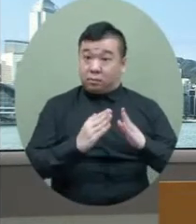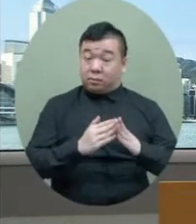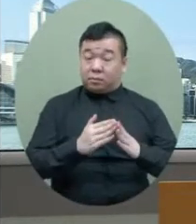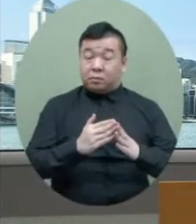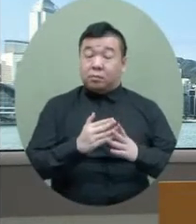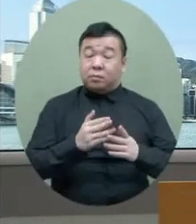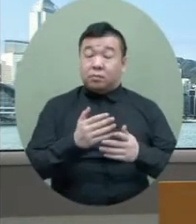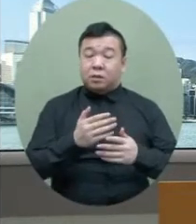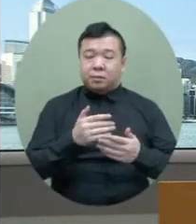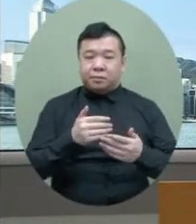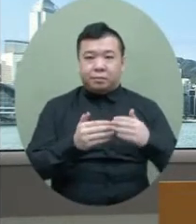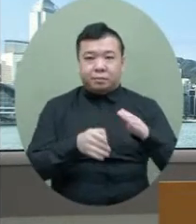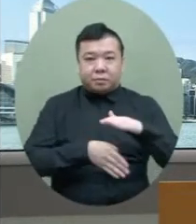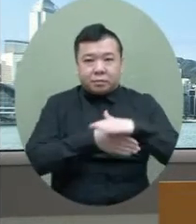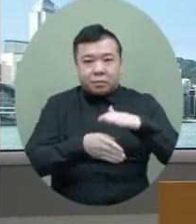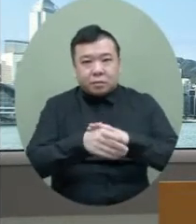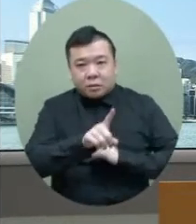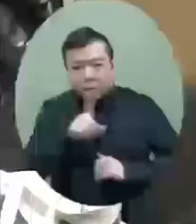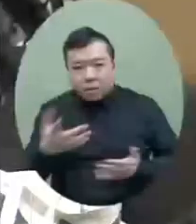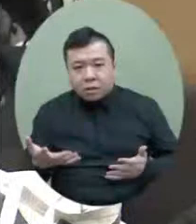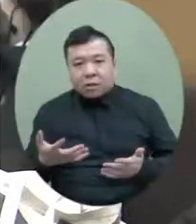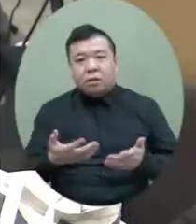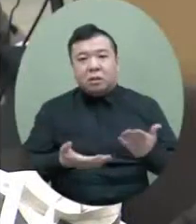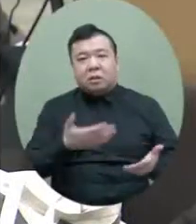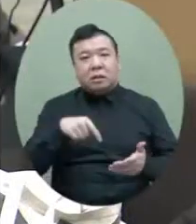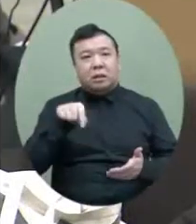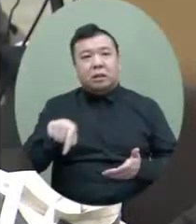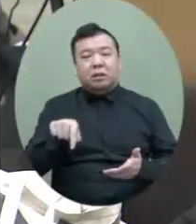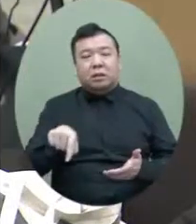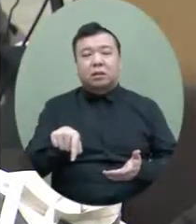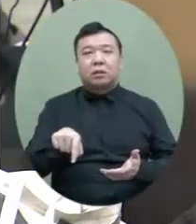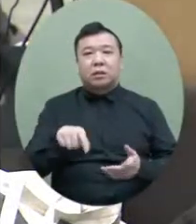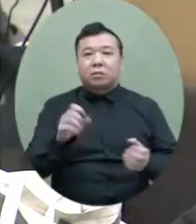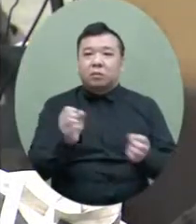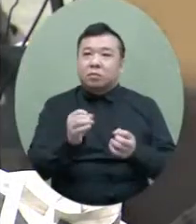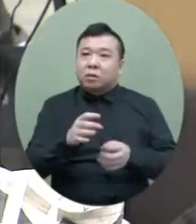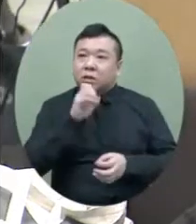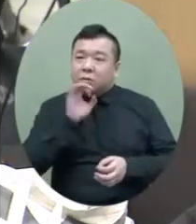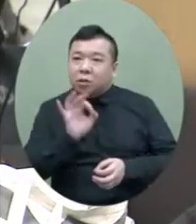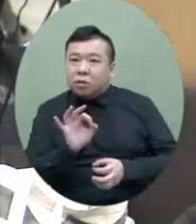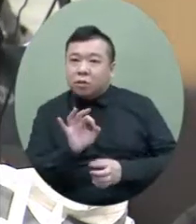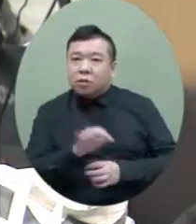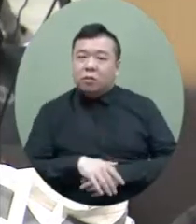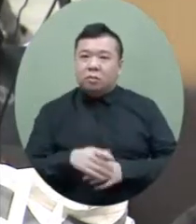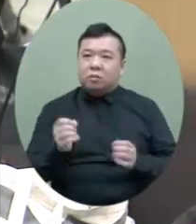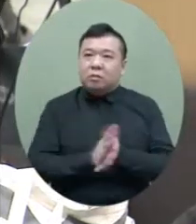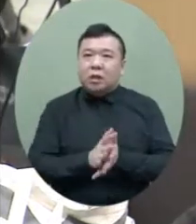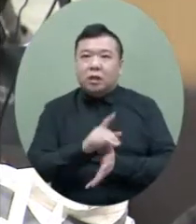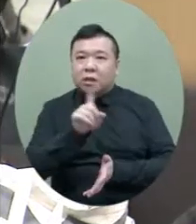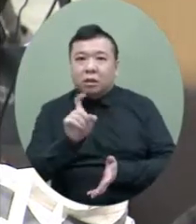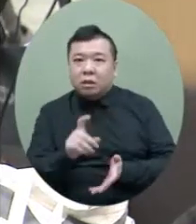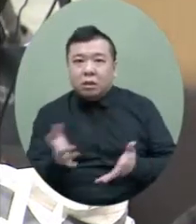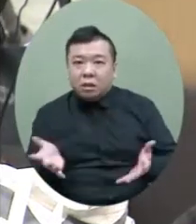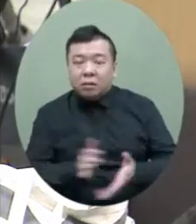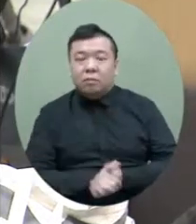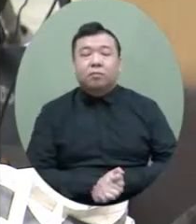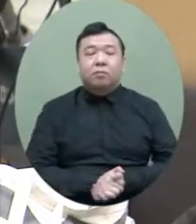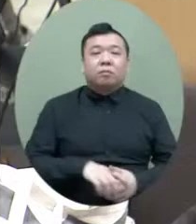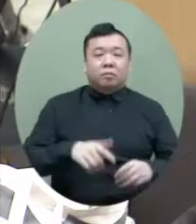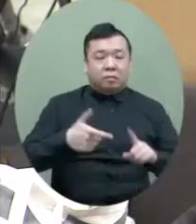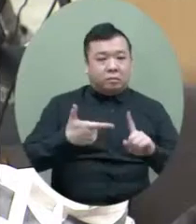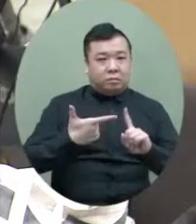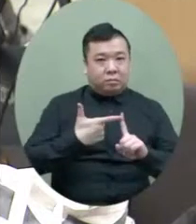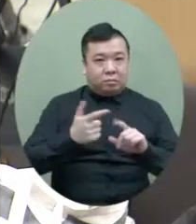did they communicate with each other, or how they got infected? And the second question is there